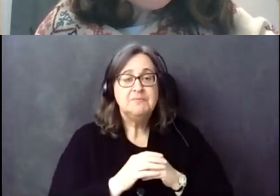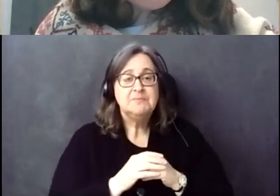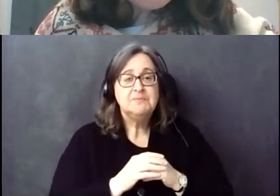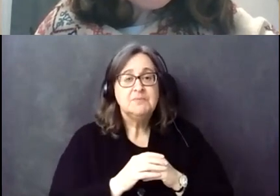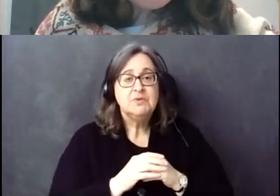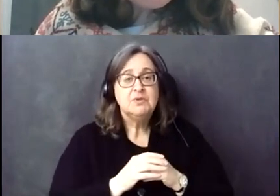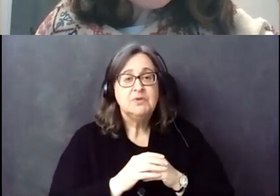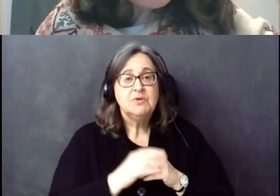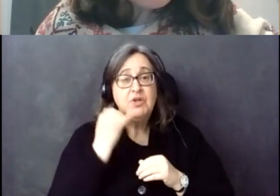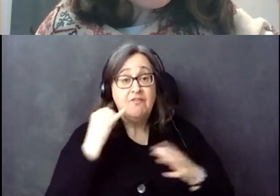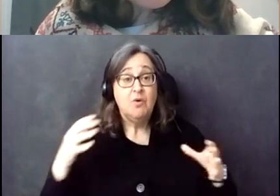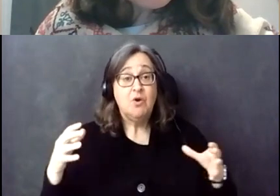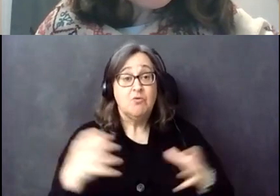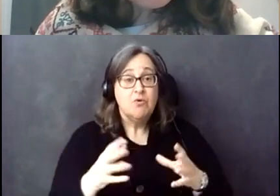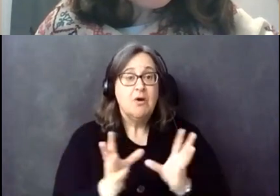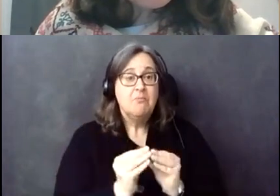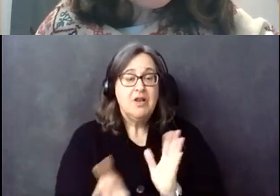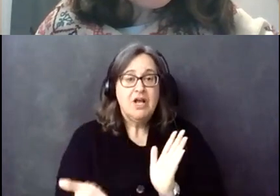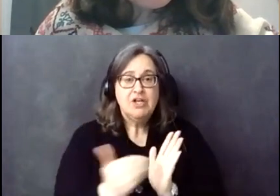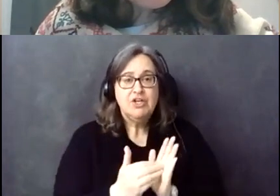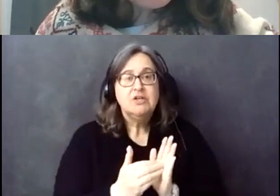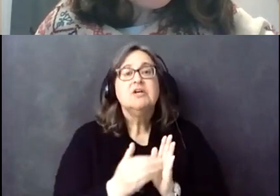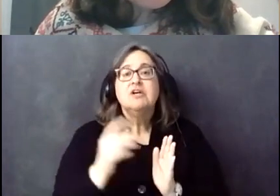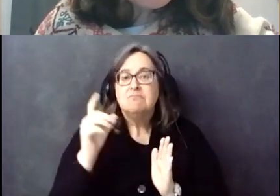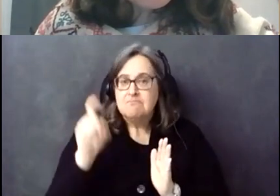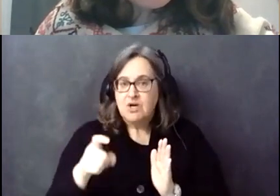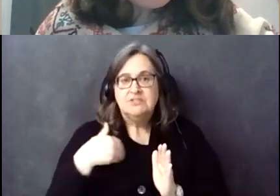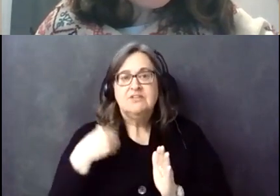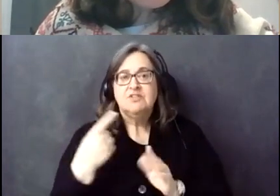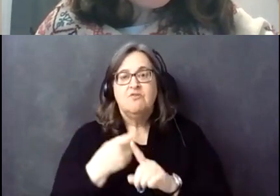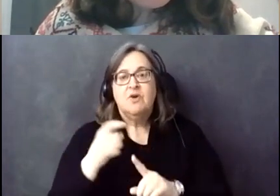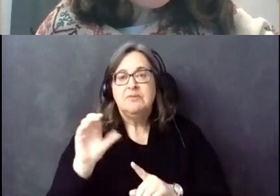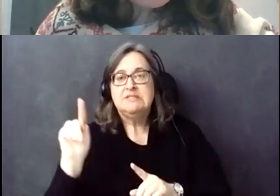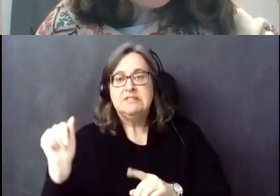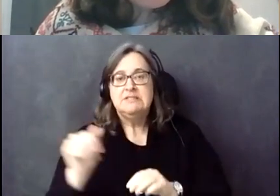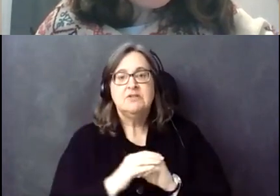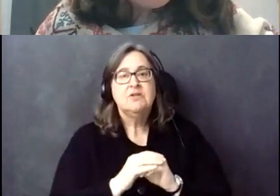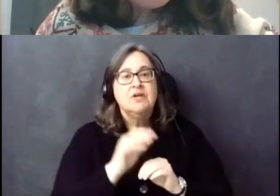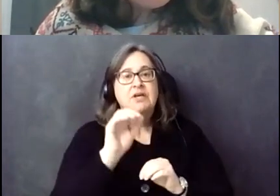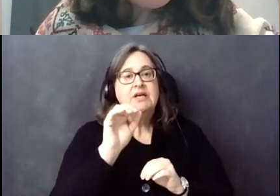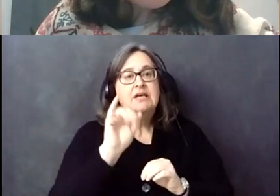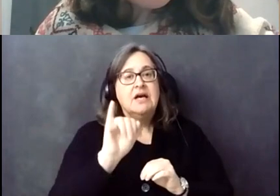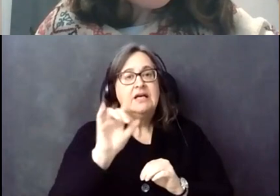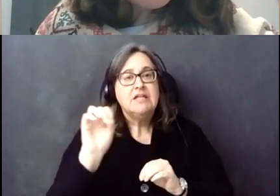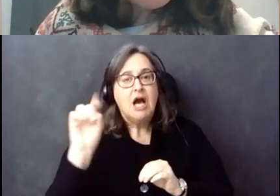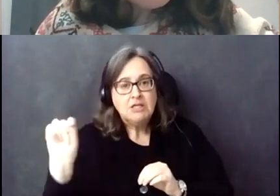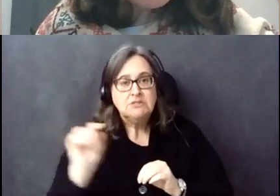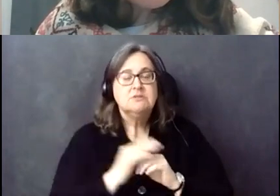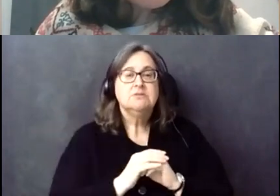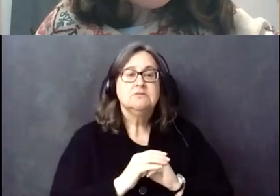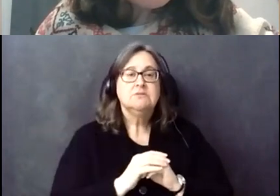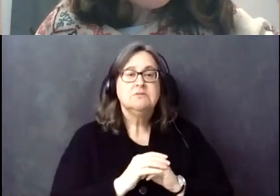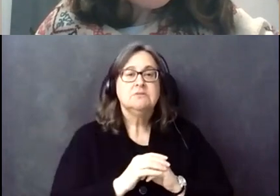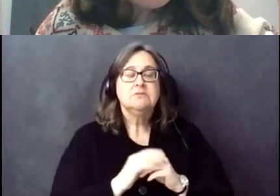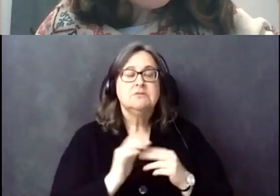bring us back together again, that you have somebody from the CTA, Illinois Department of Transportation, as